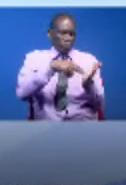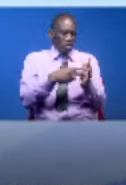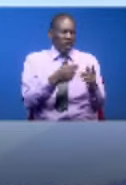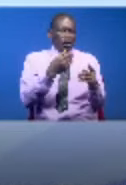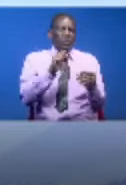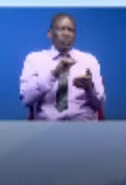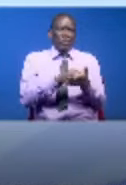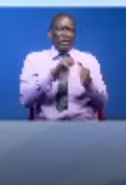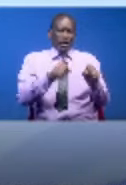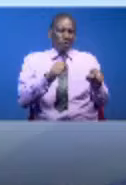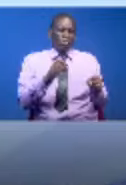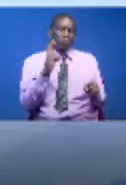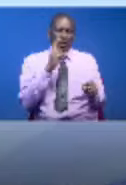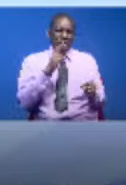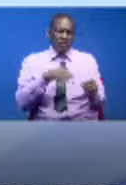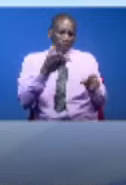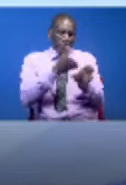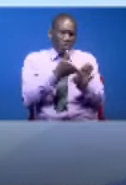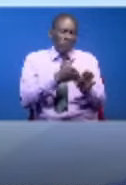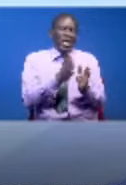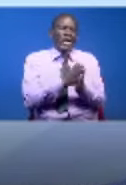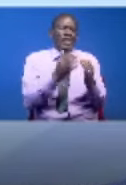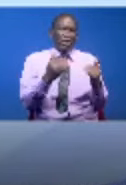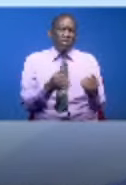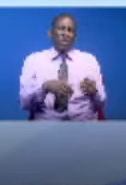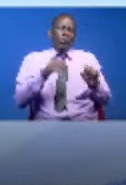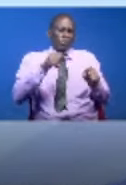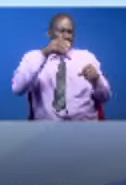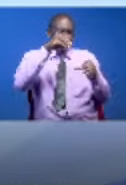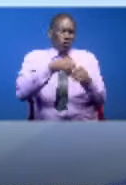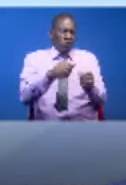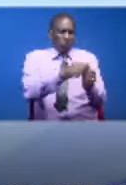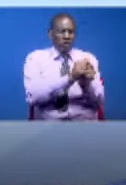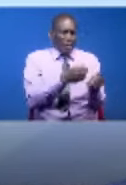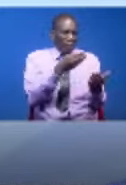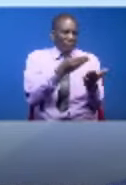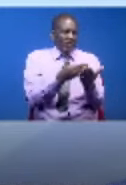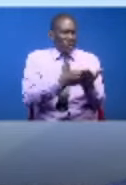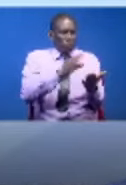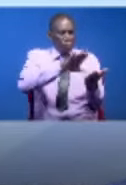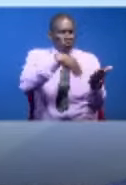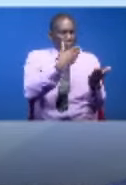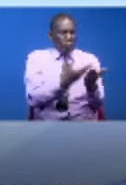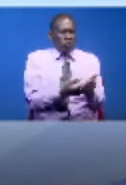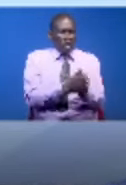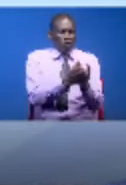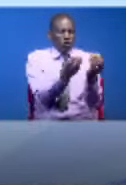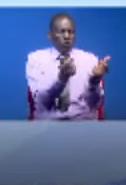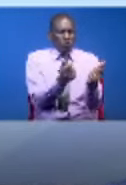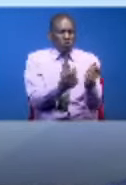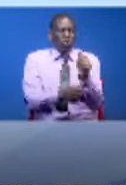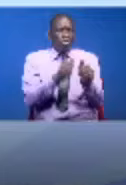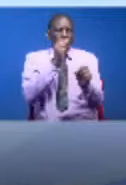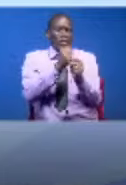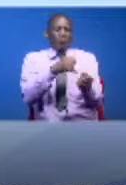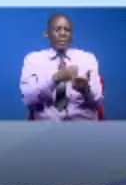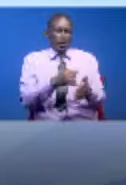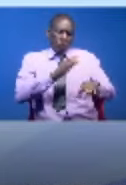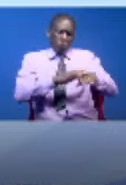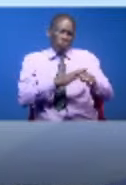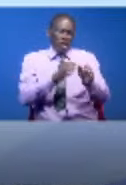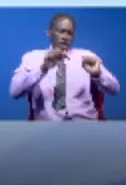to even risk participate. And then we are able to put together a financing proposition and solution that then makes it appealing and able